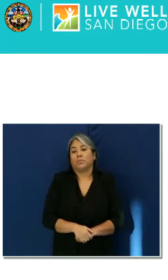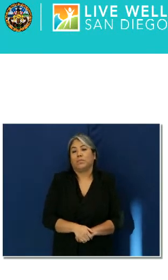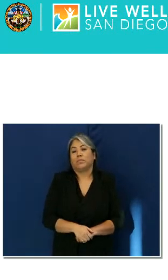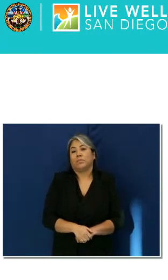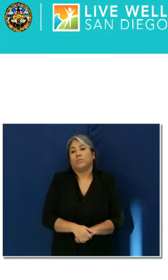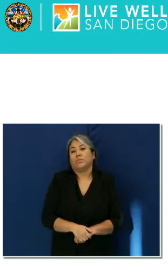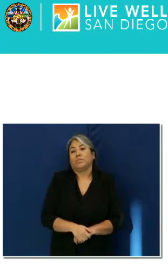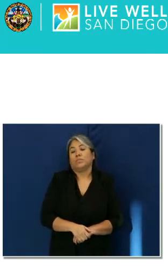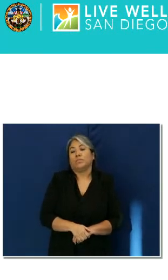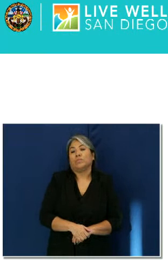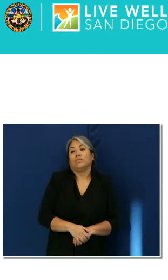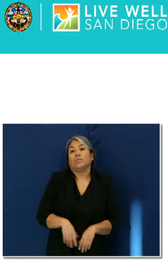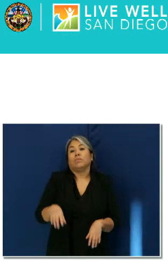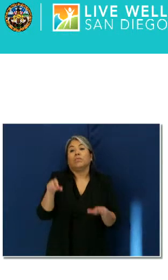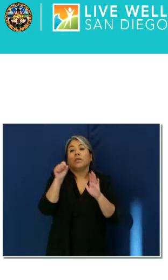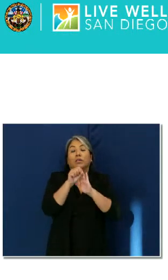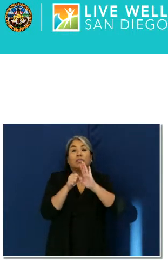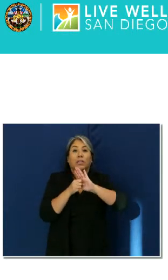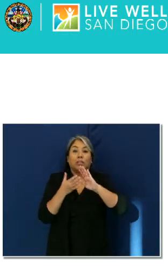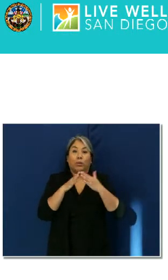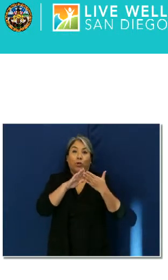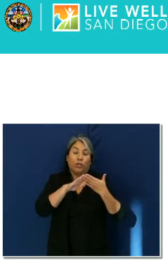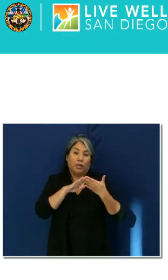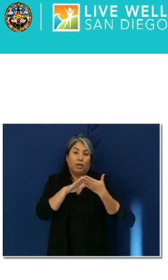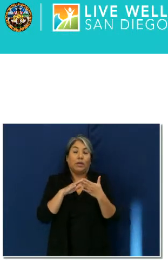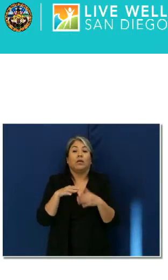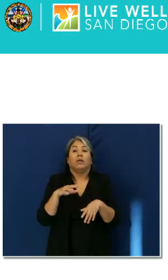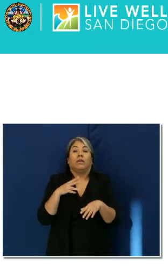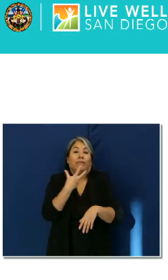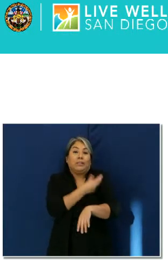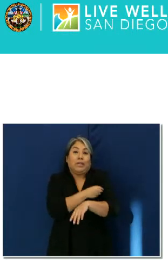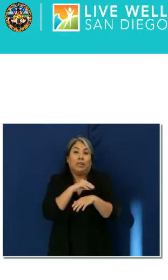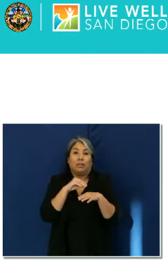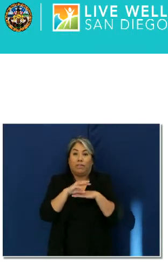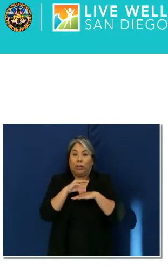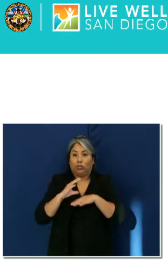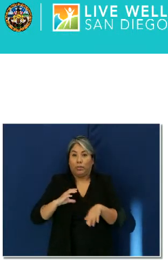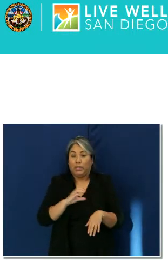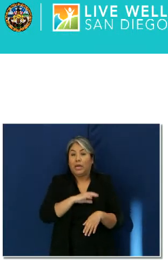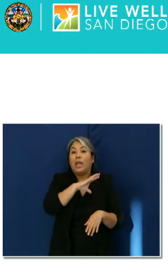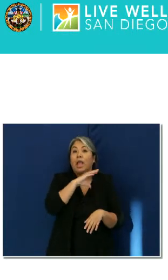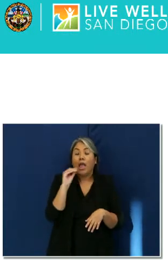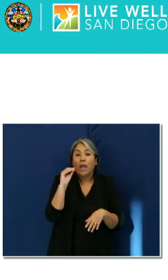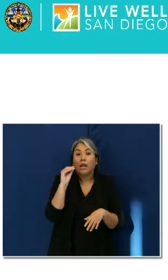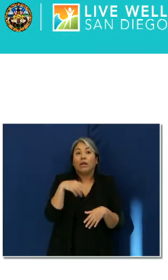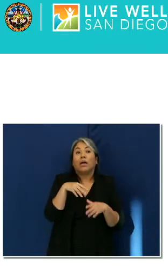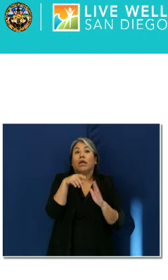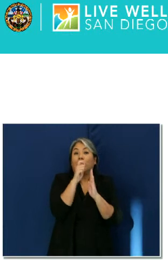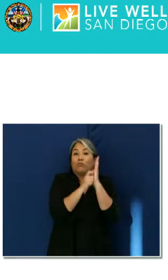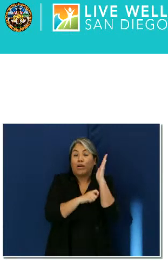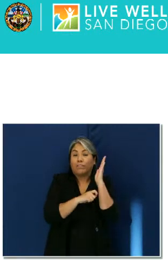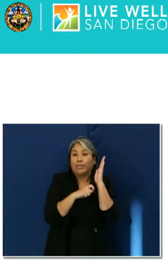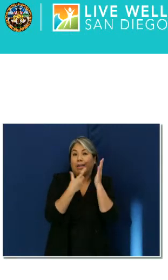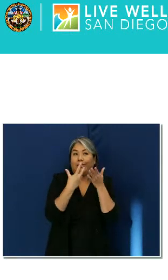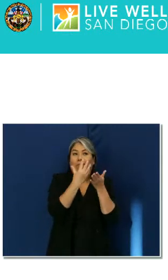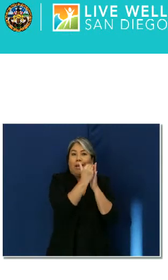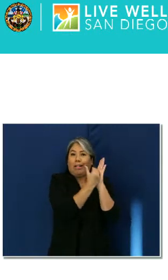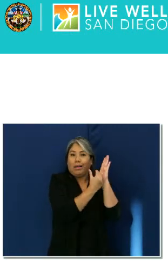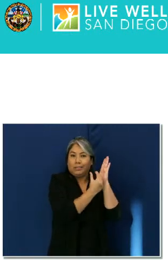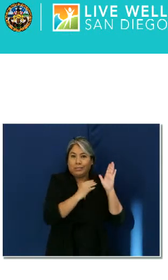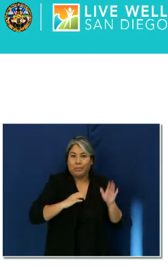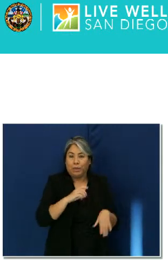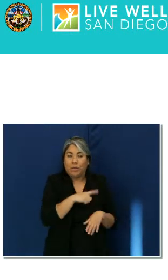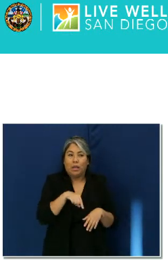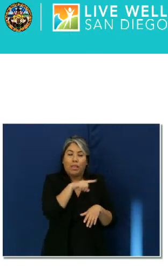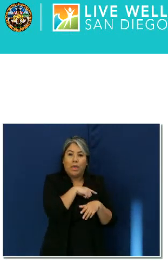The State Community Vaccine Advisory Committee and the Drafting Guidelines Committee further broke